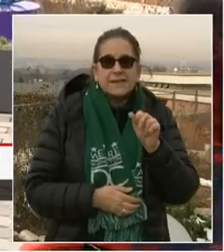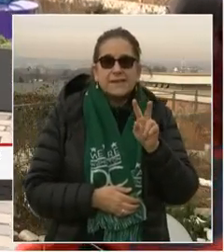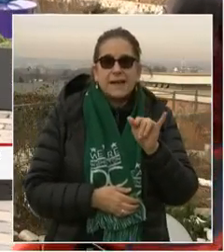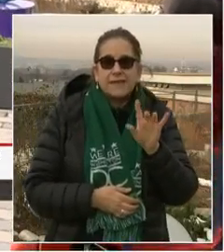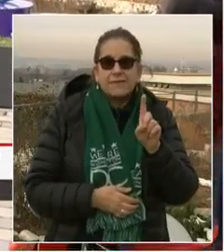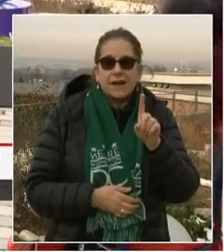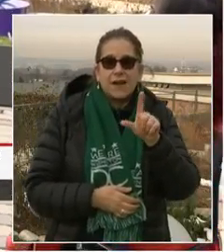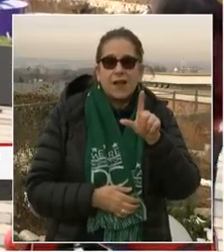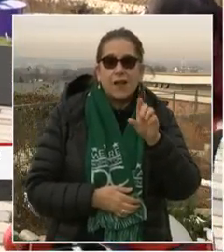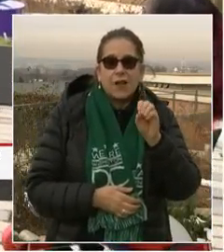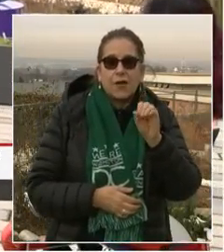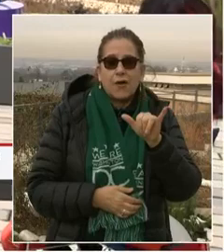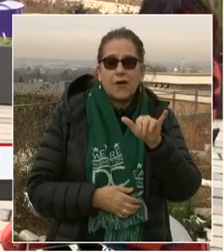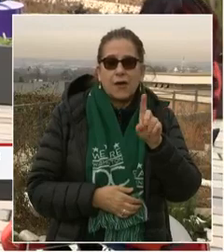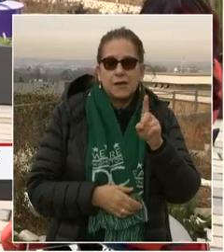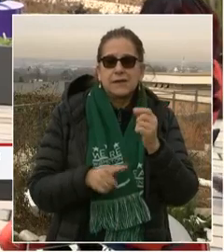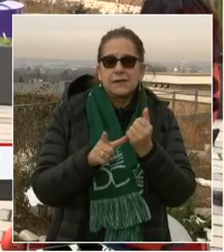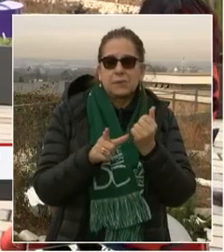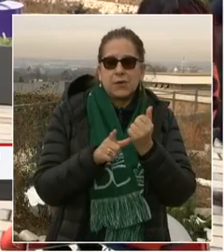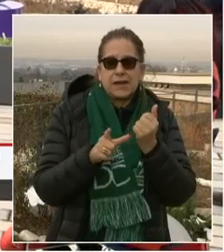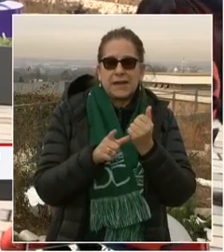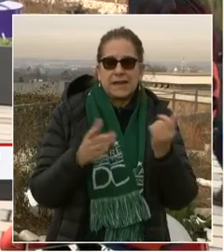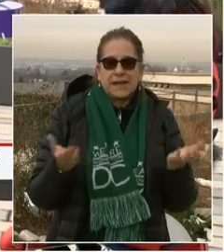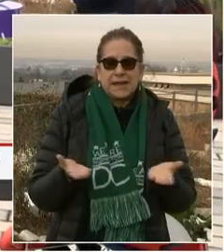Table. Councilmember McDuffie.